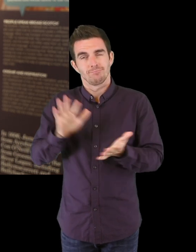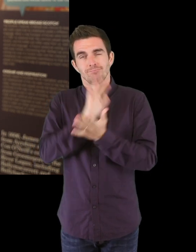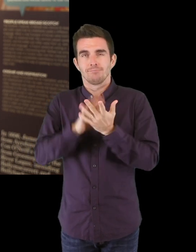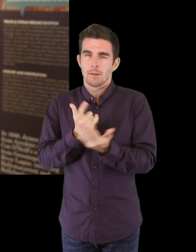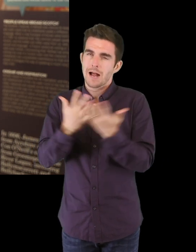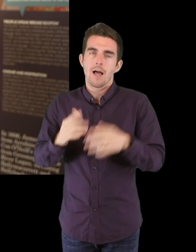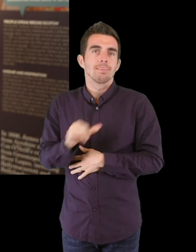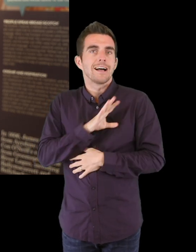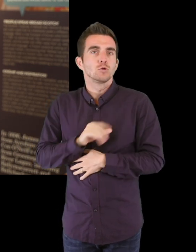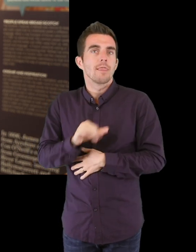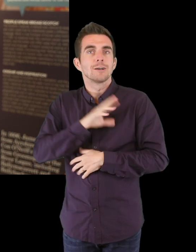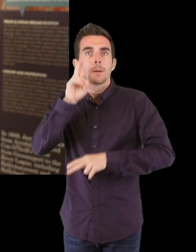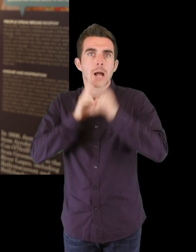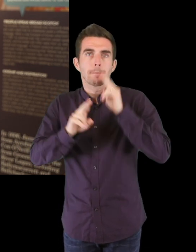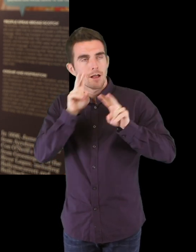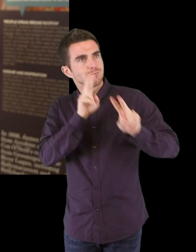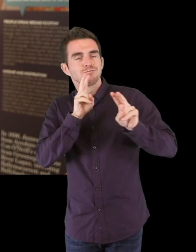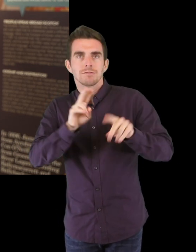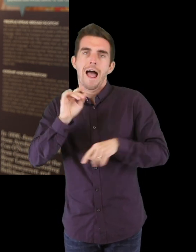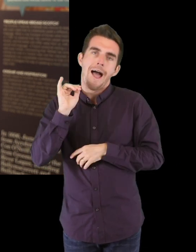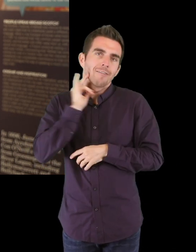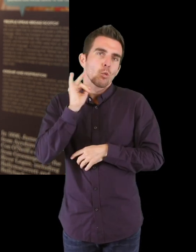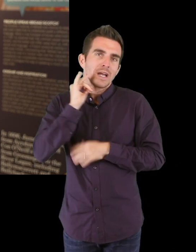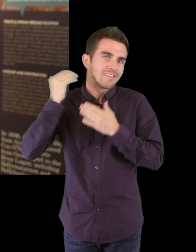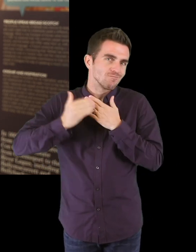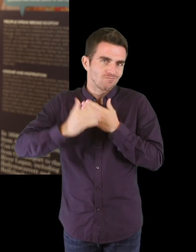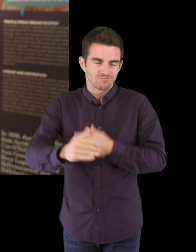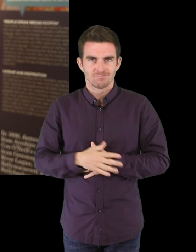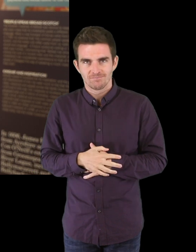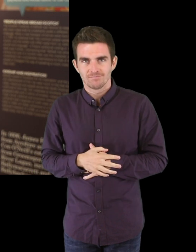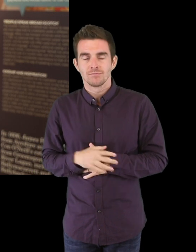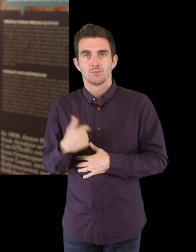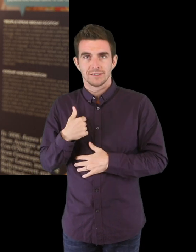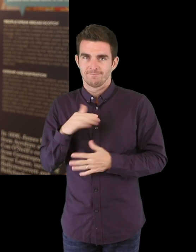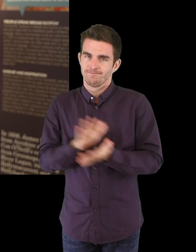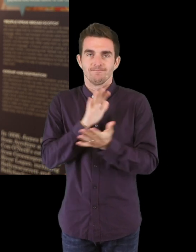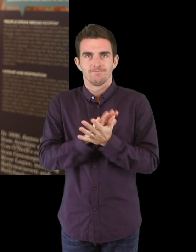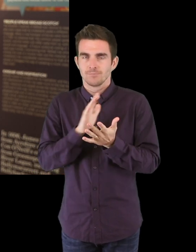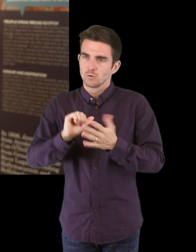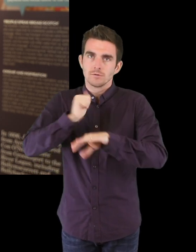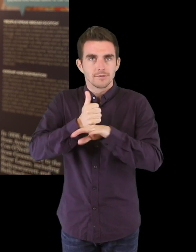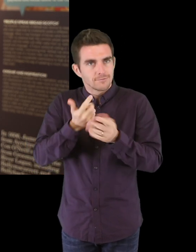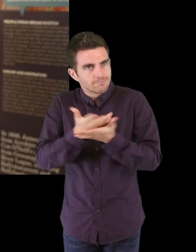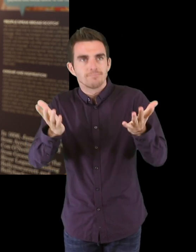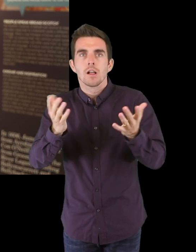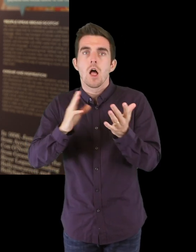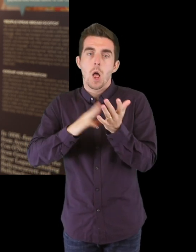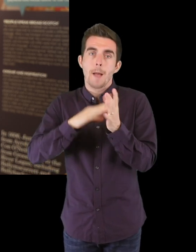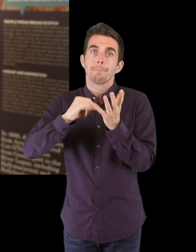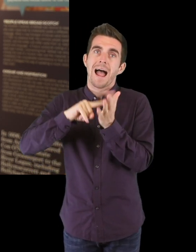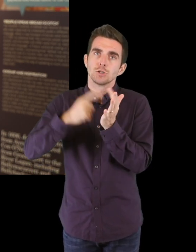participated in and enjoyed by thousands of people across Ulster every week. We also see it as part of our role to